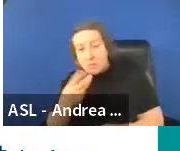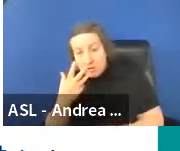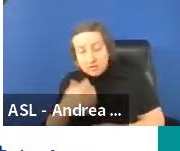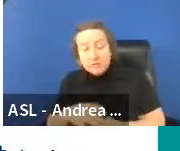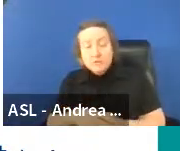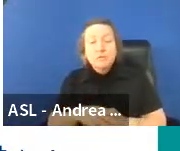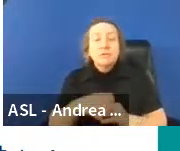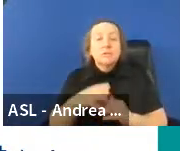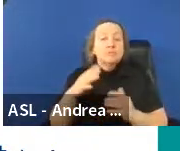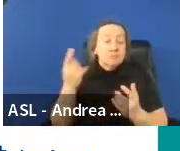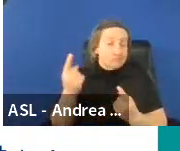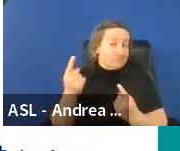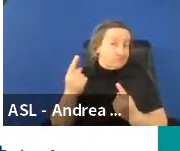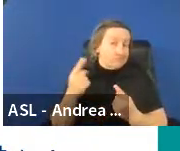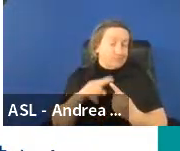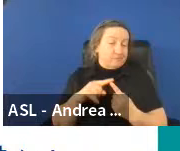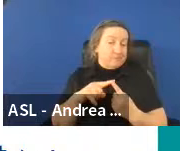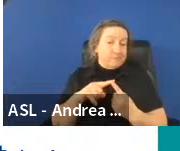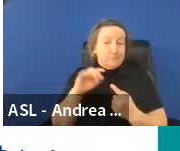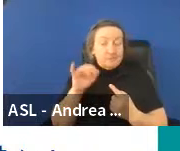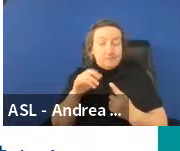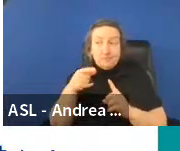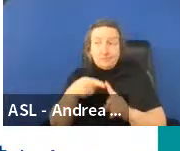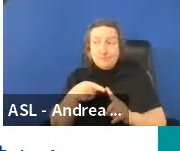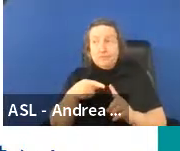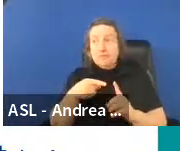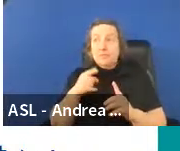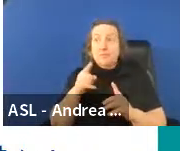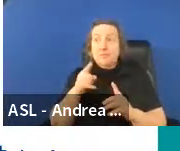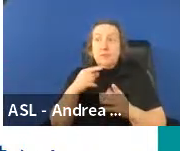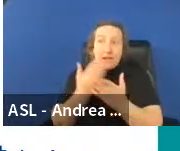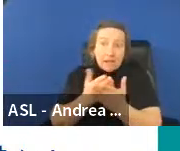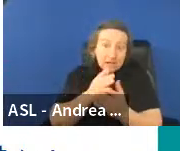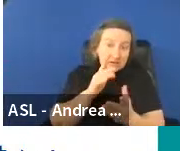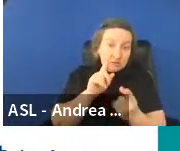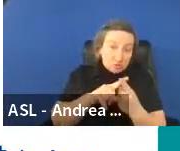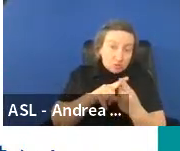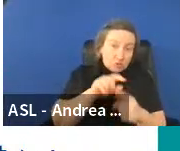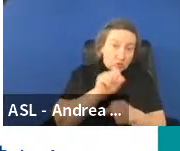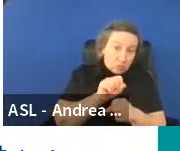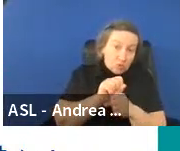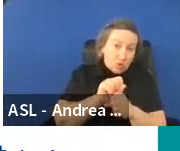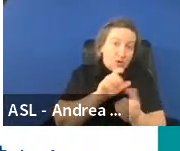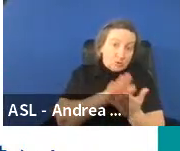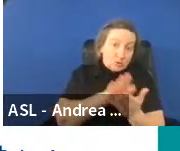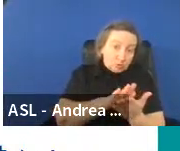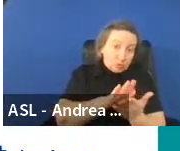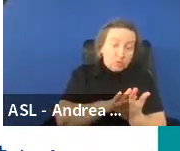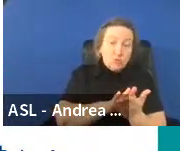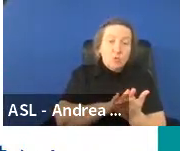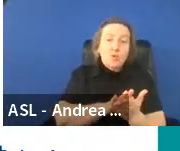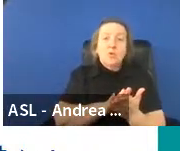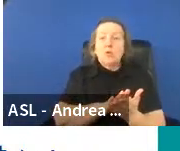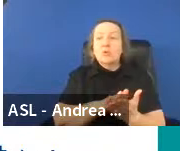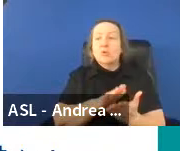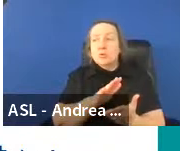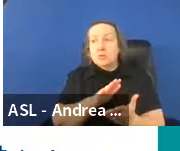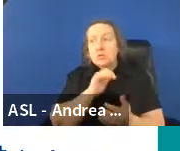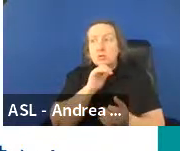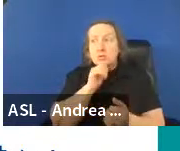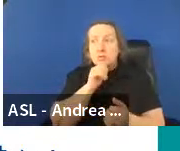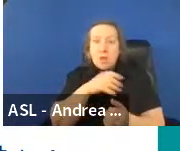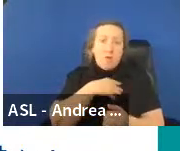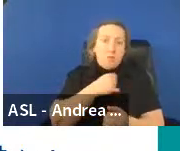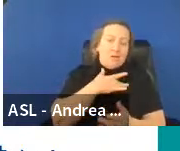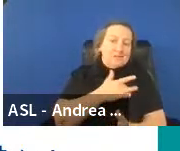However, one that stands out is getting to or from work or school. Non-white respondents were much more likely to use transit with so